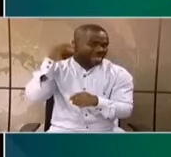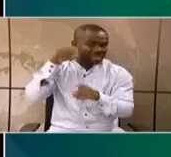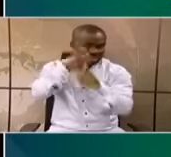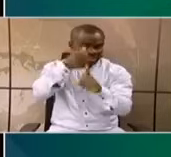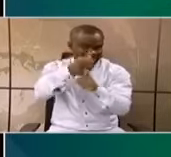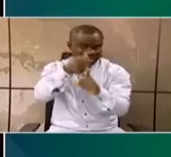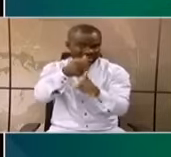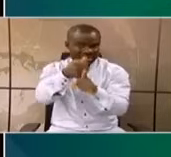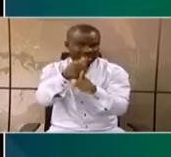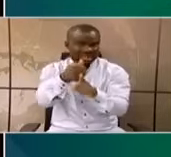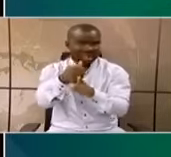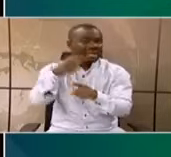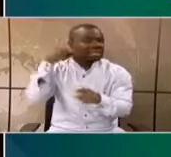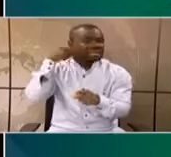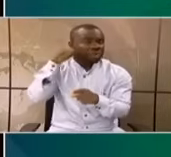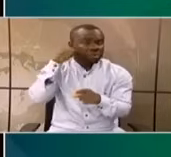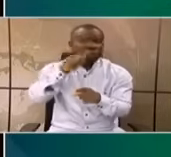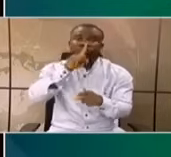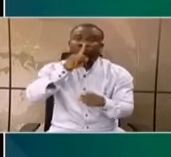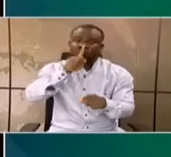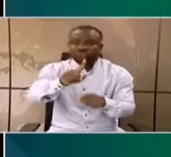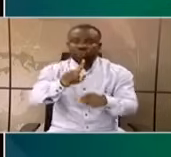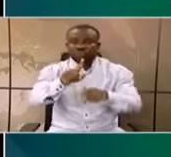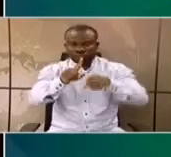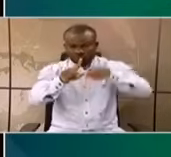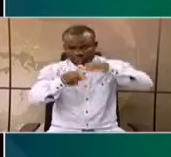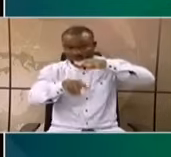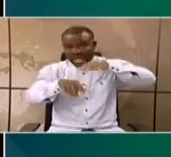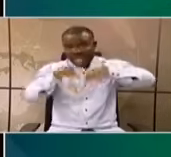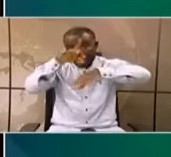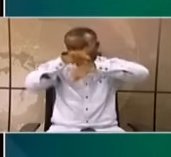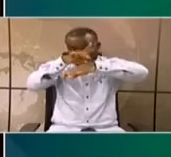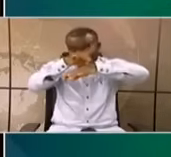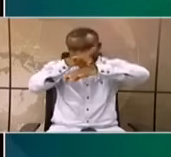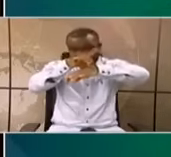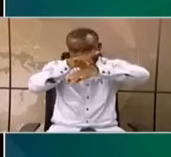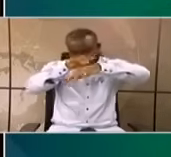takwa. Omu asase na se.